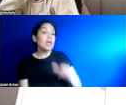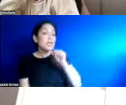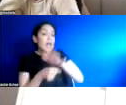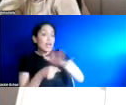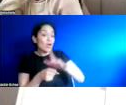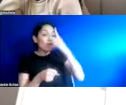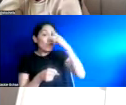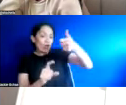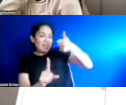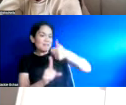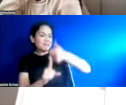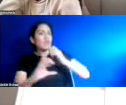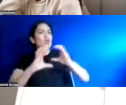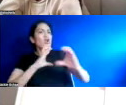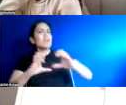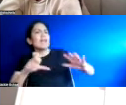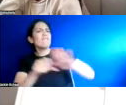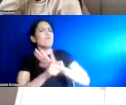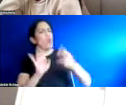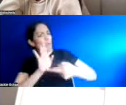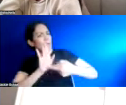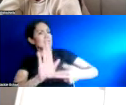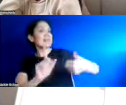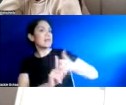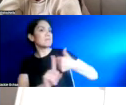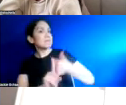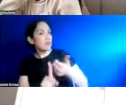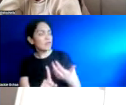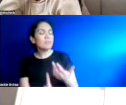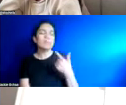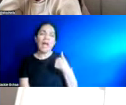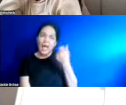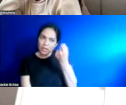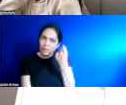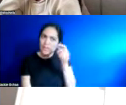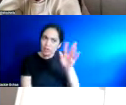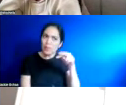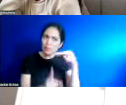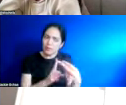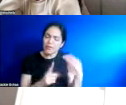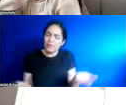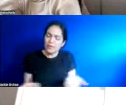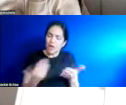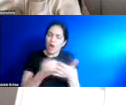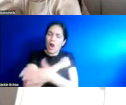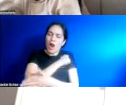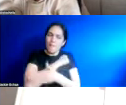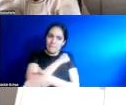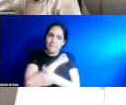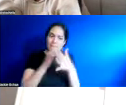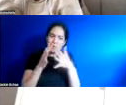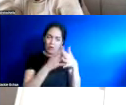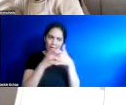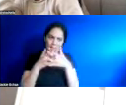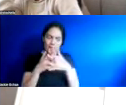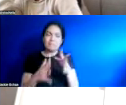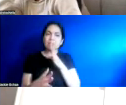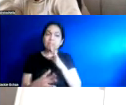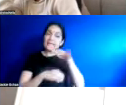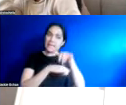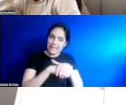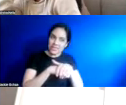So I understand that, yes, we're in America, we speak English, okay? However, how are you going to educate this